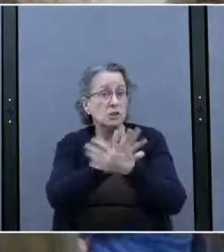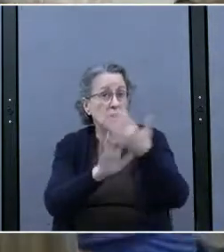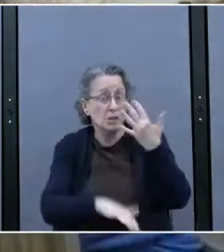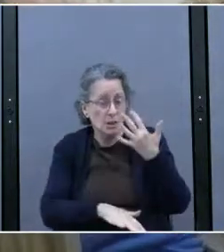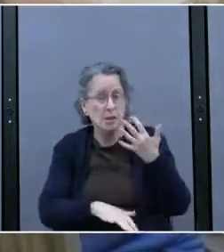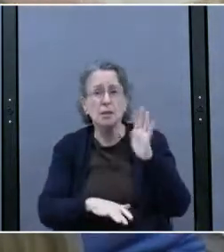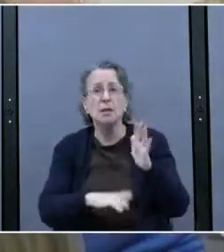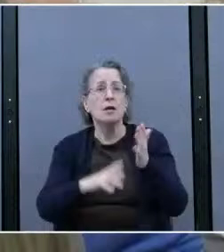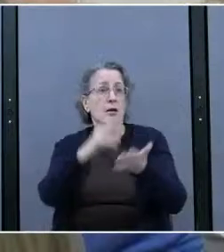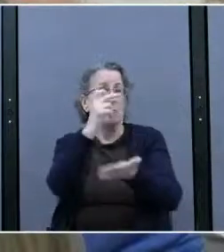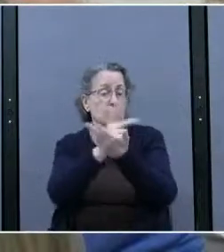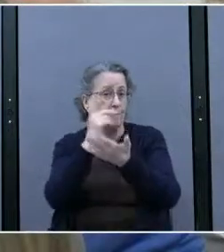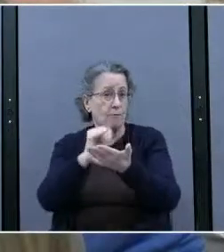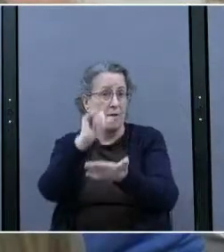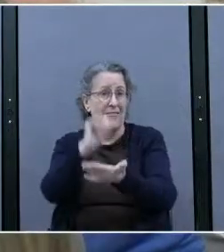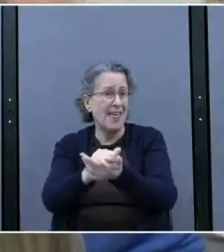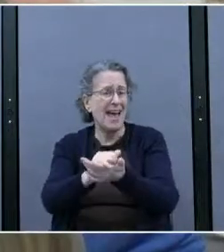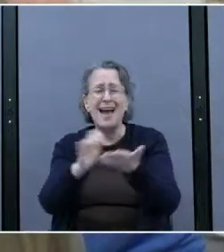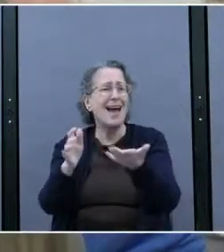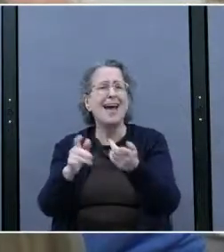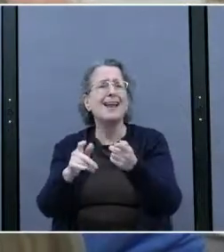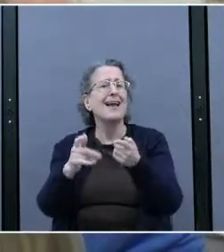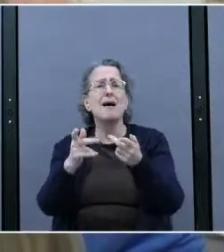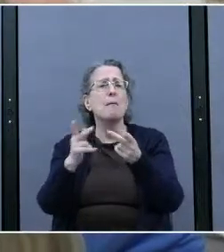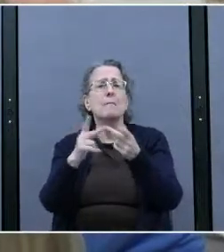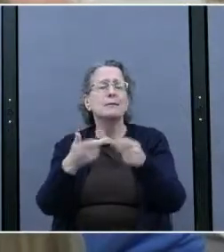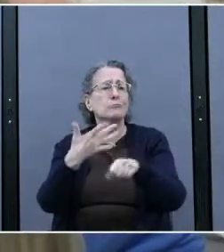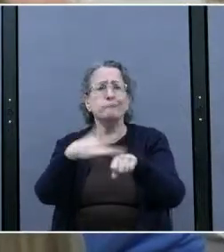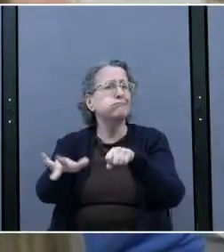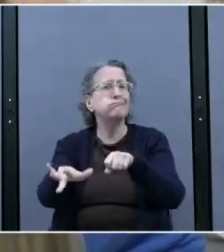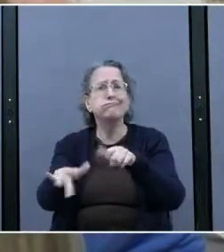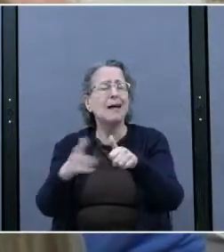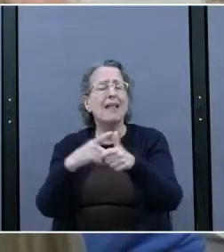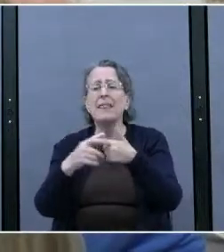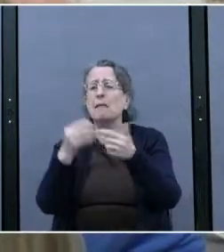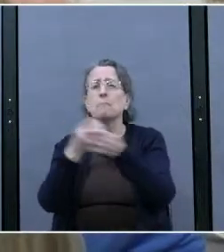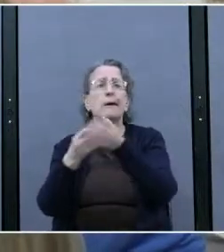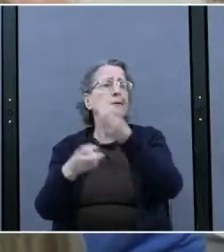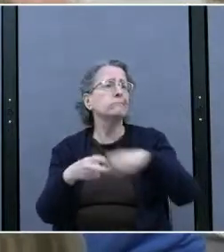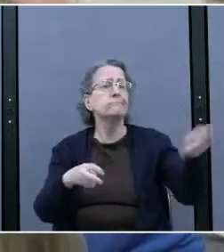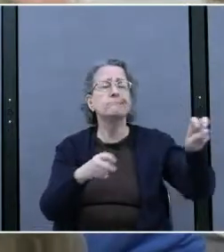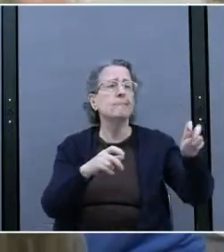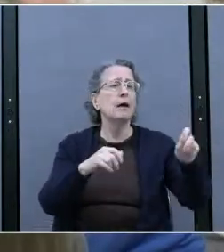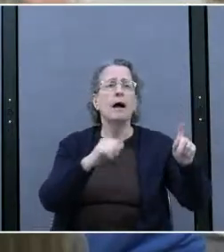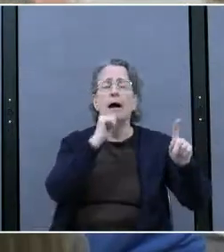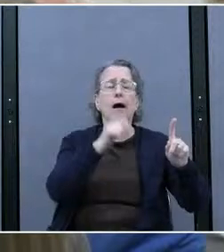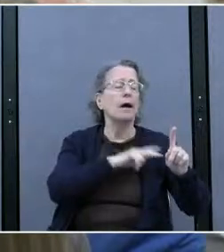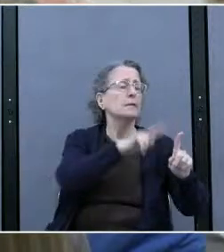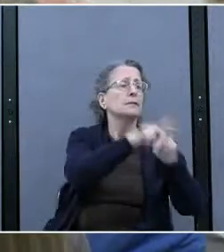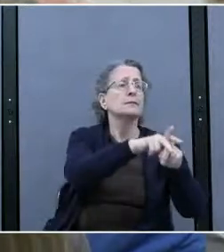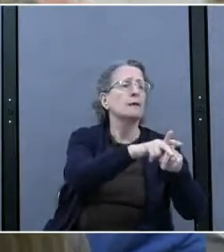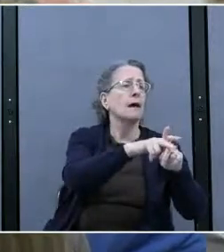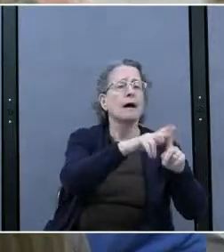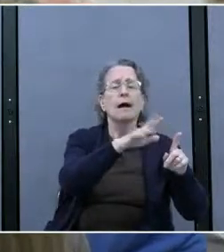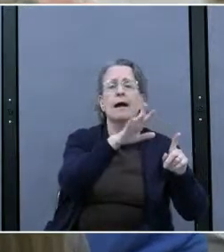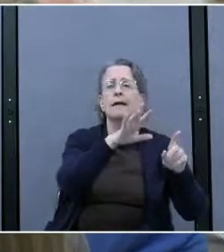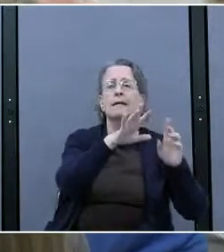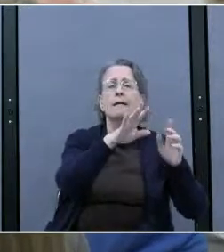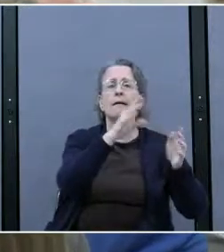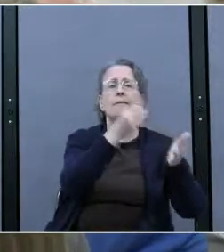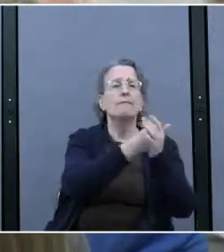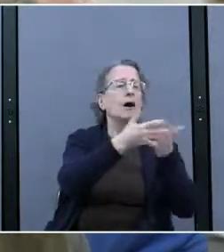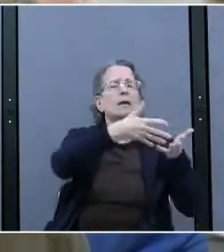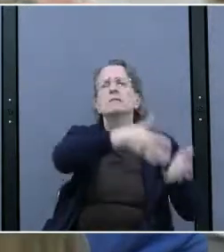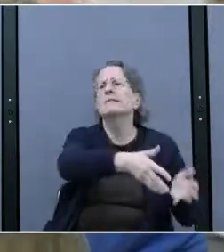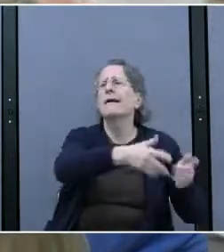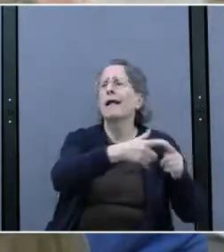the general, what is it called? Unassigned fund balance, which ends up to be kind of like a slush fund, like you can use it for anything.